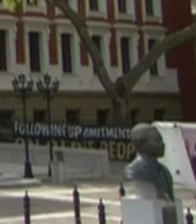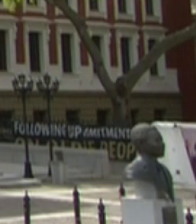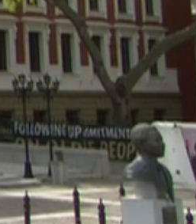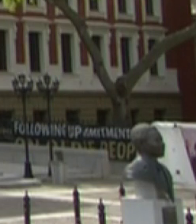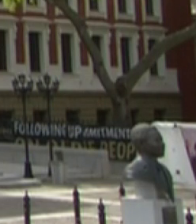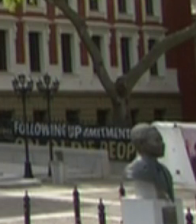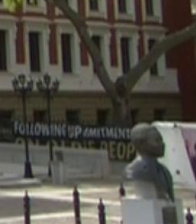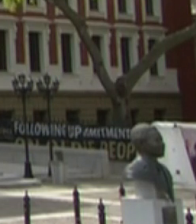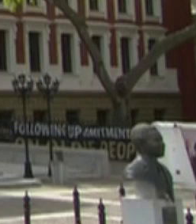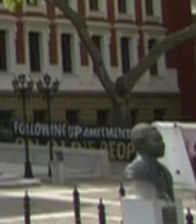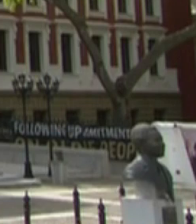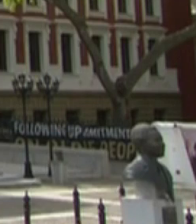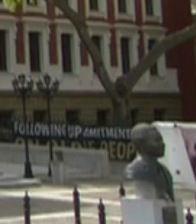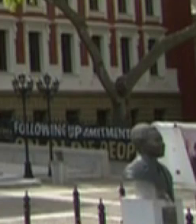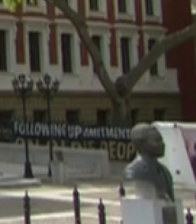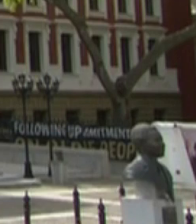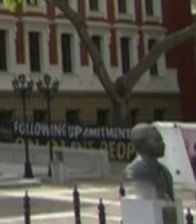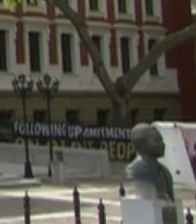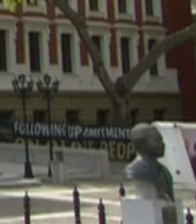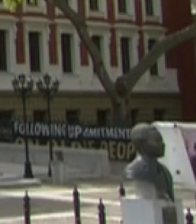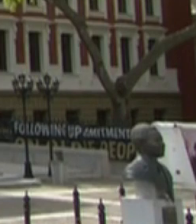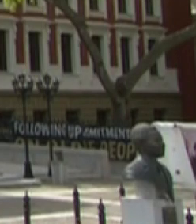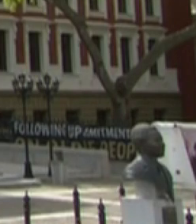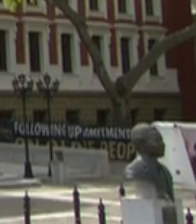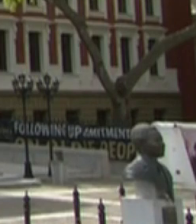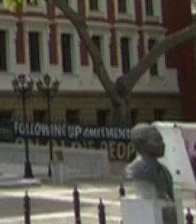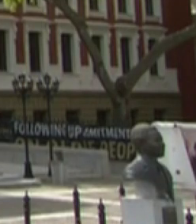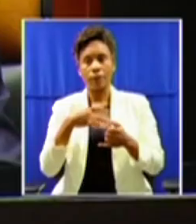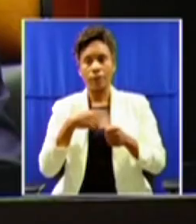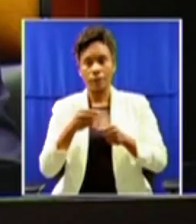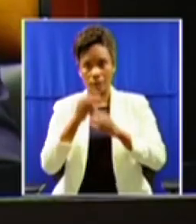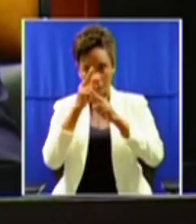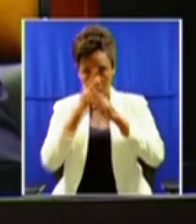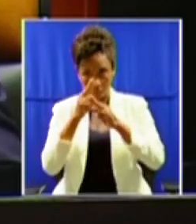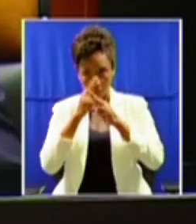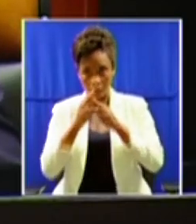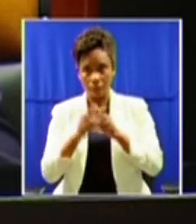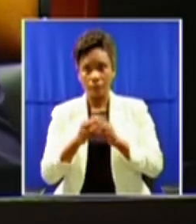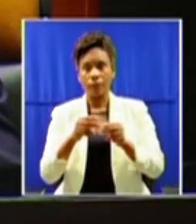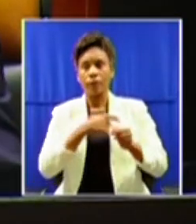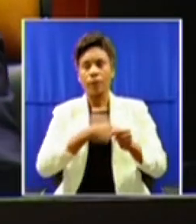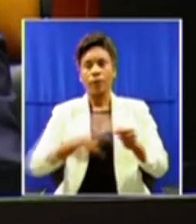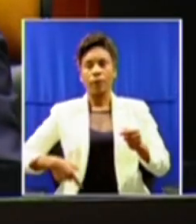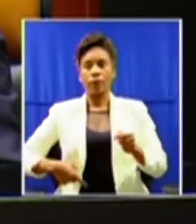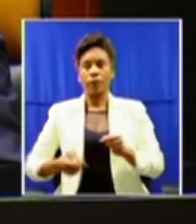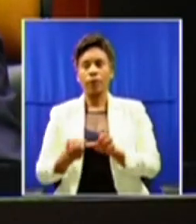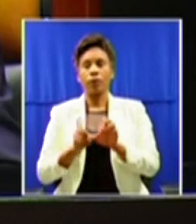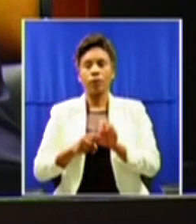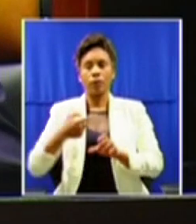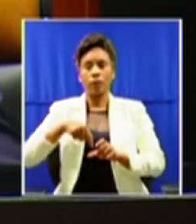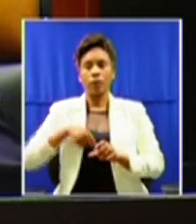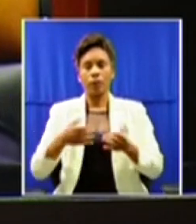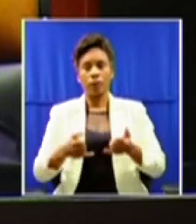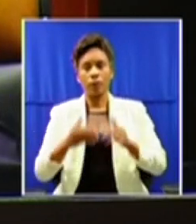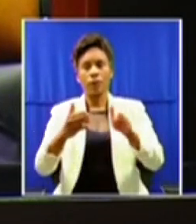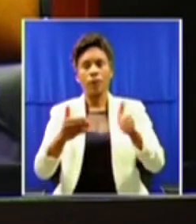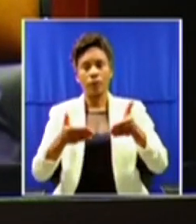connection. Welcome, Mr. President.